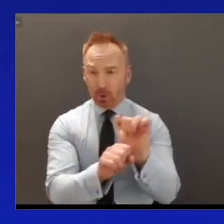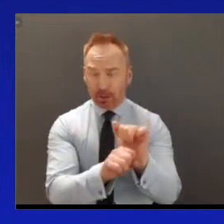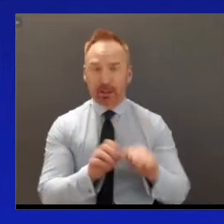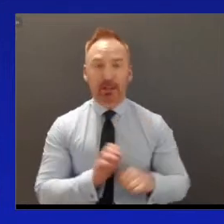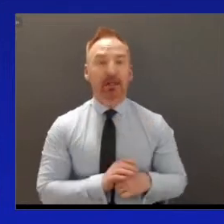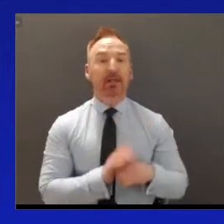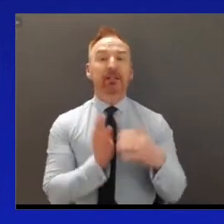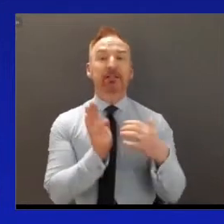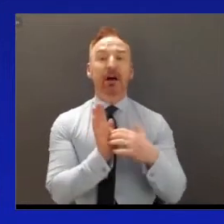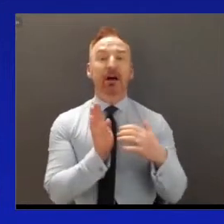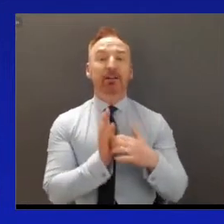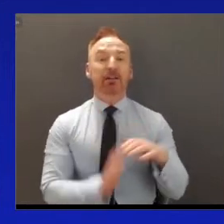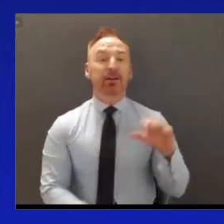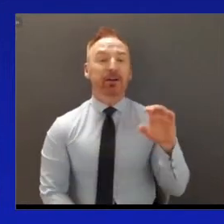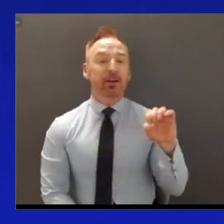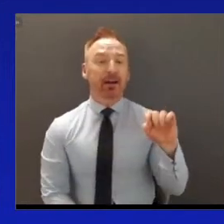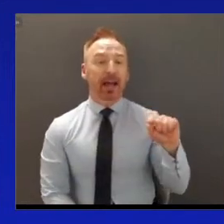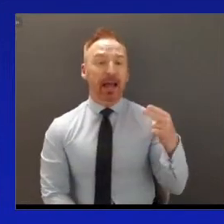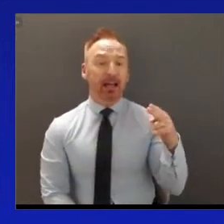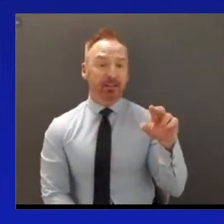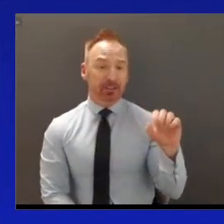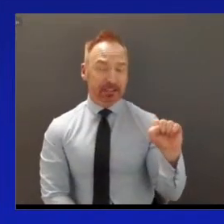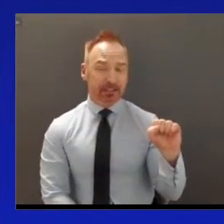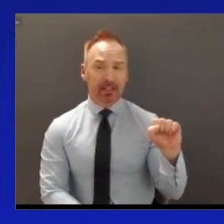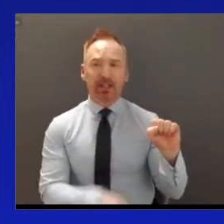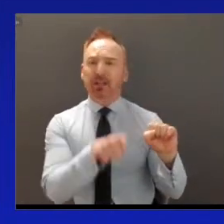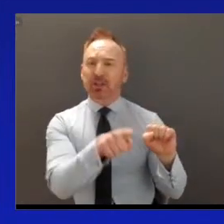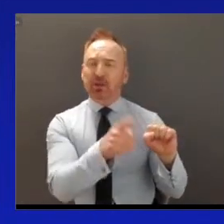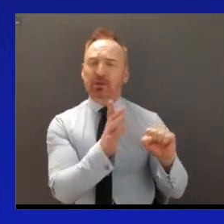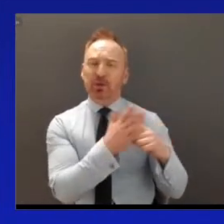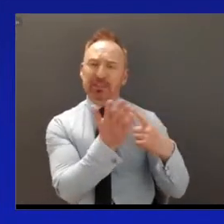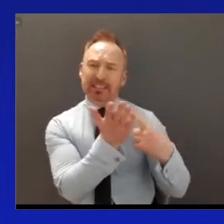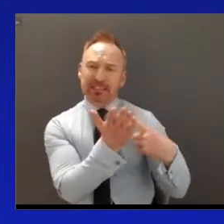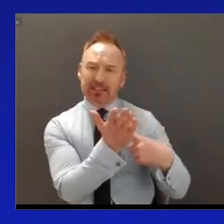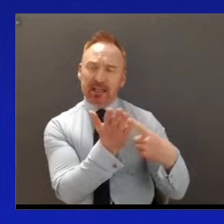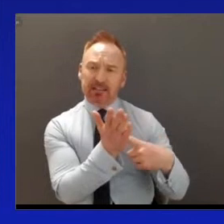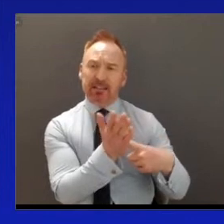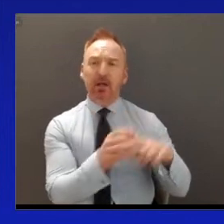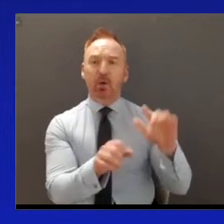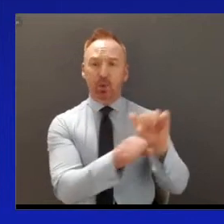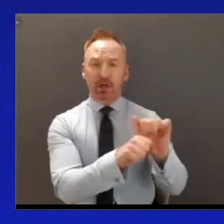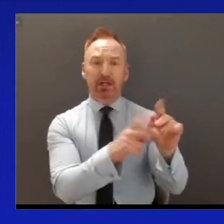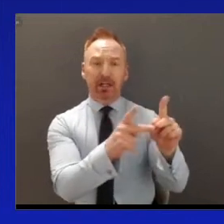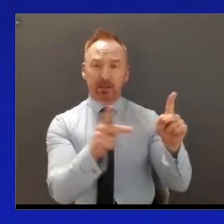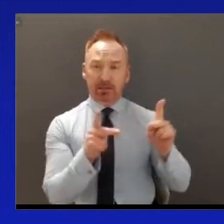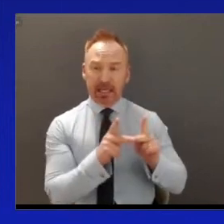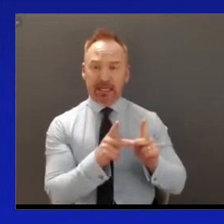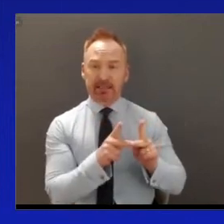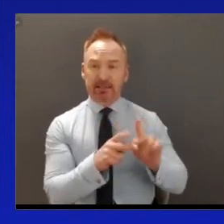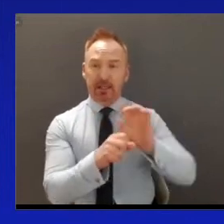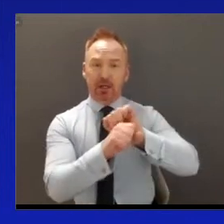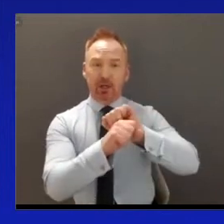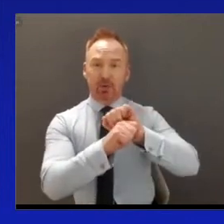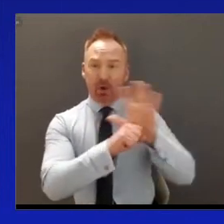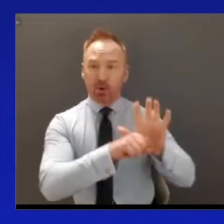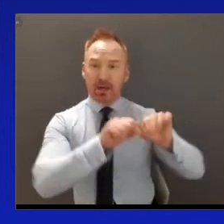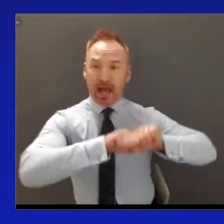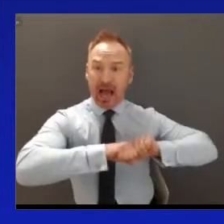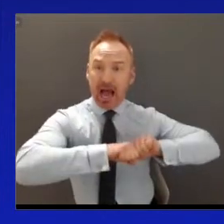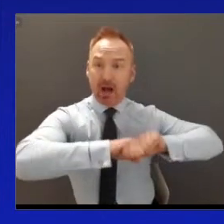that we're seeing more workplace outbreaks. What can you tell me about those businesses? Where are those outbreaks